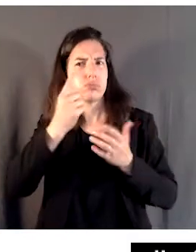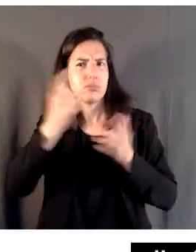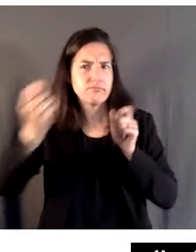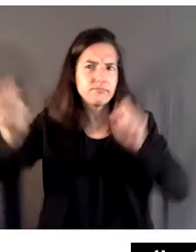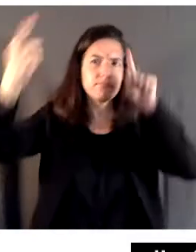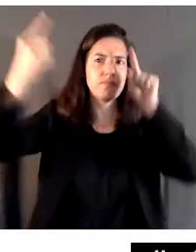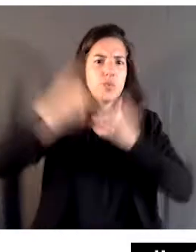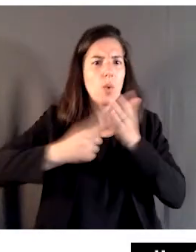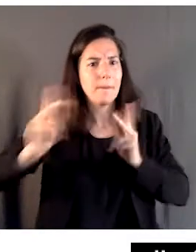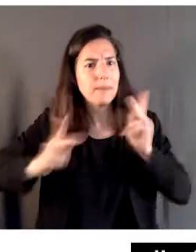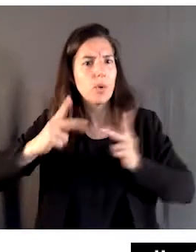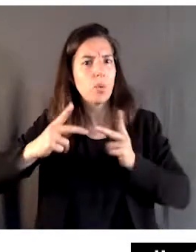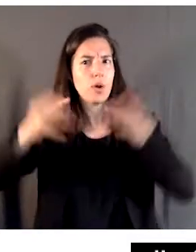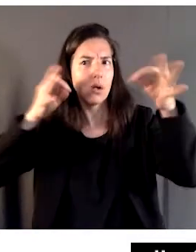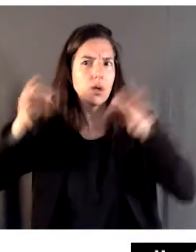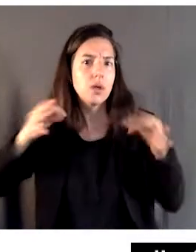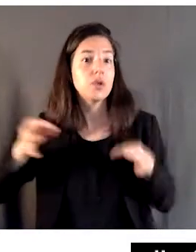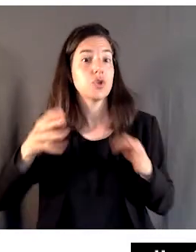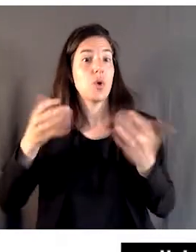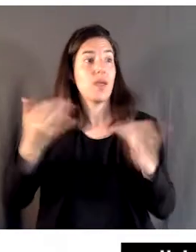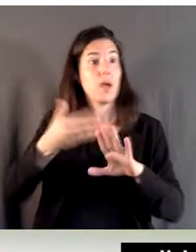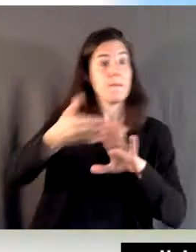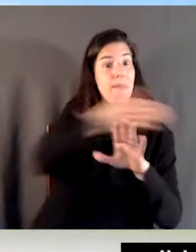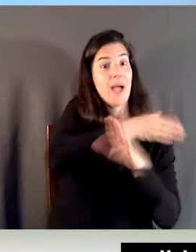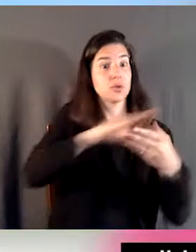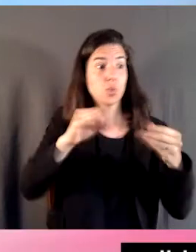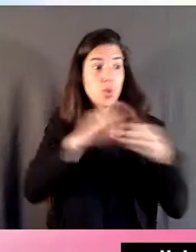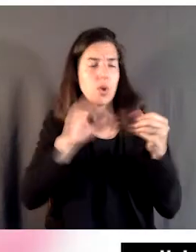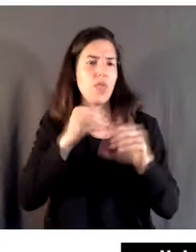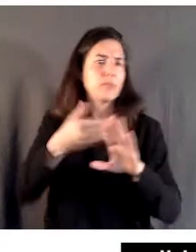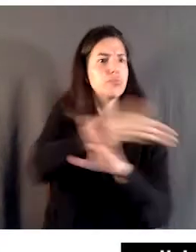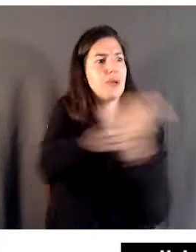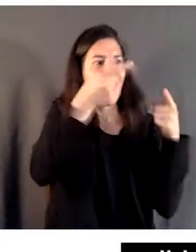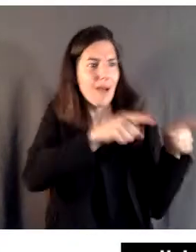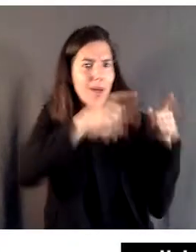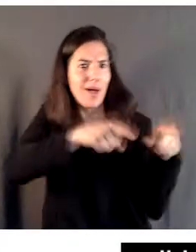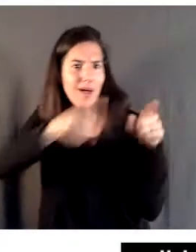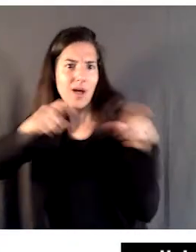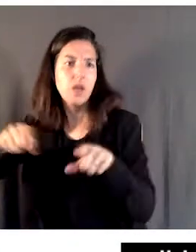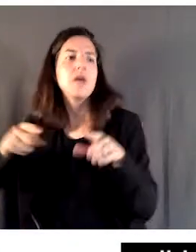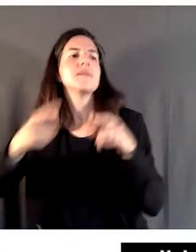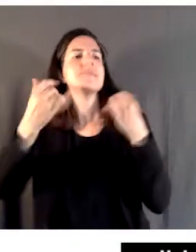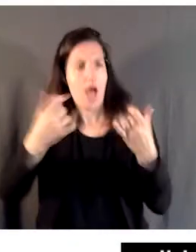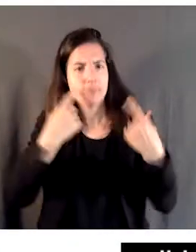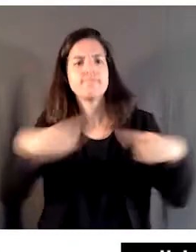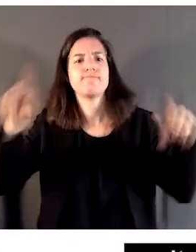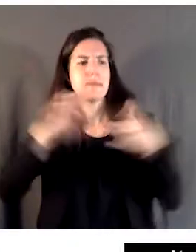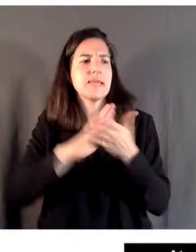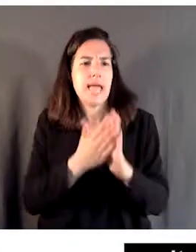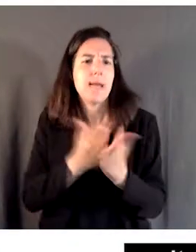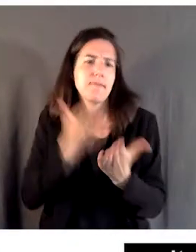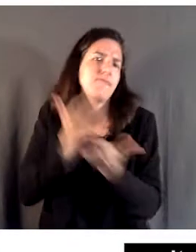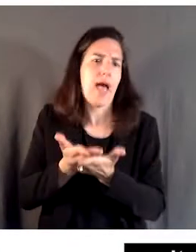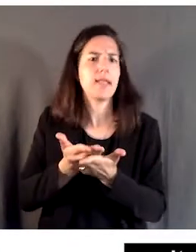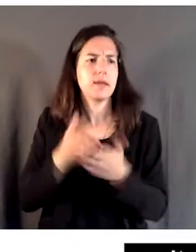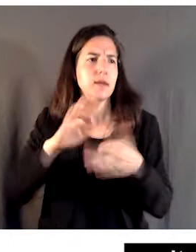of the backstory and the stuff became now validated by those folks who were not Black. And so it